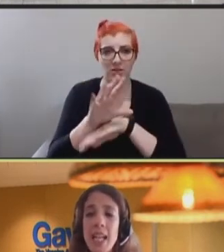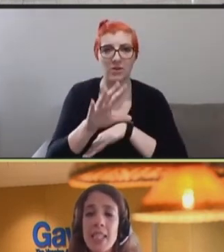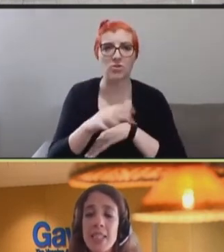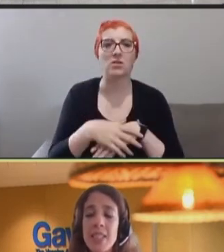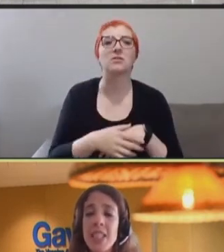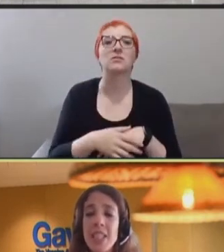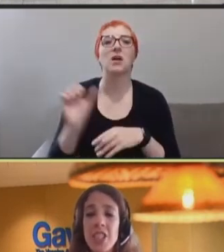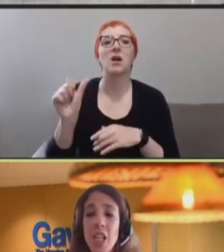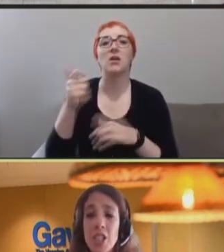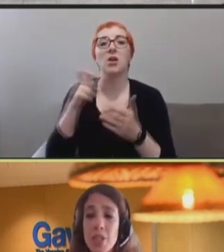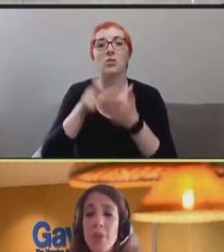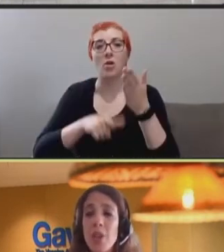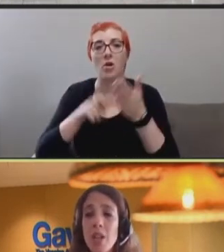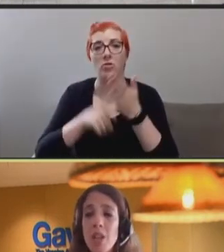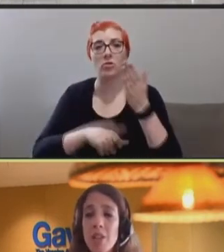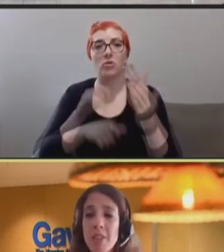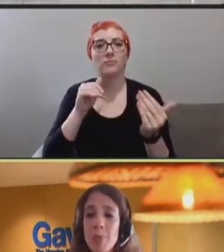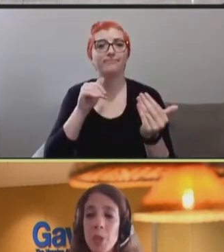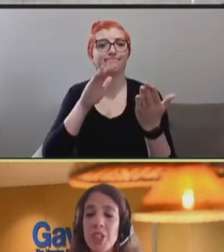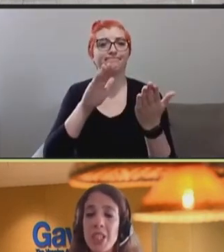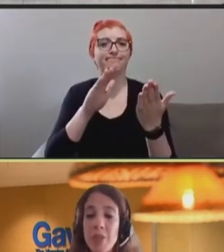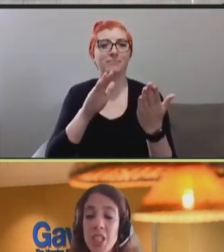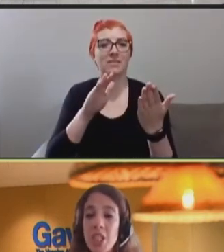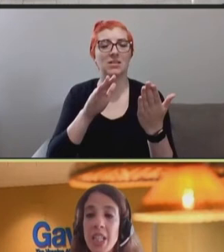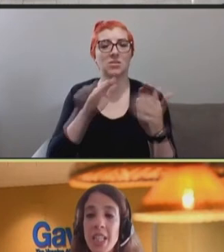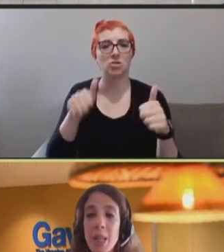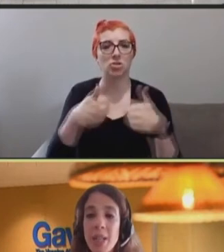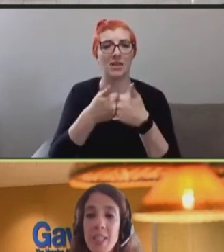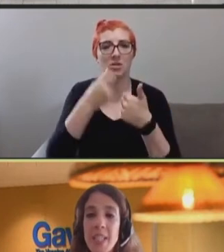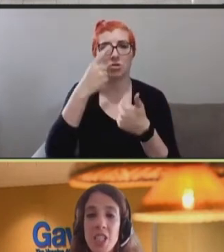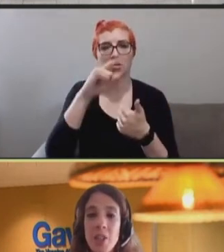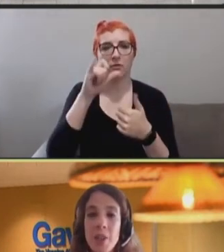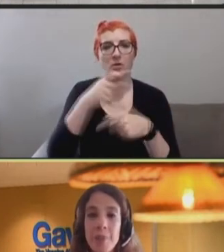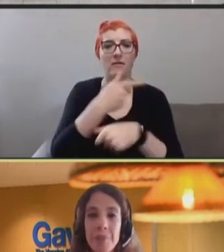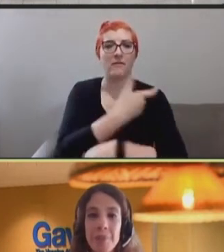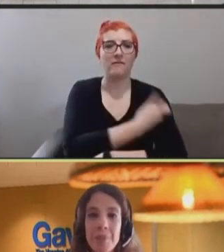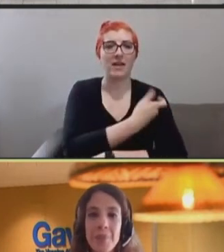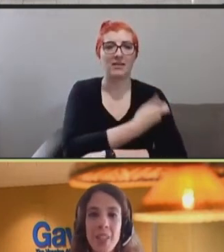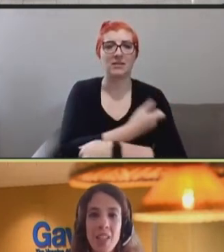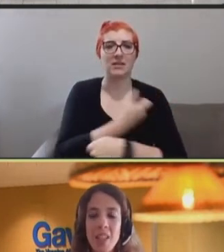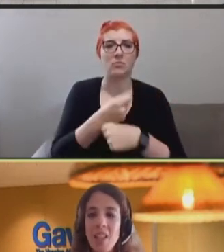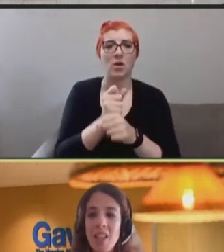at the challenges for vaccine product innovation in LMIC in general.